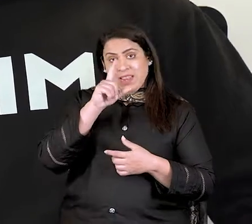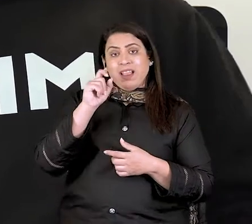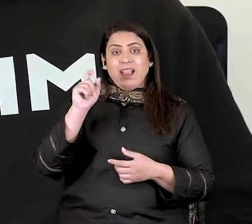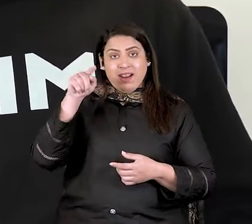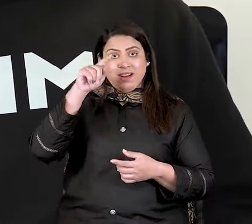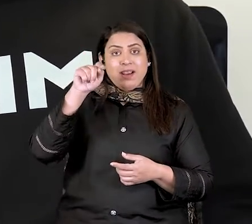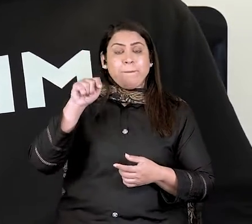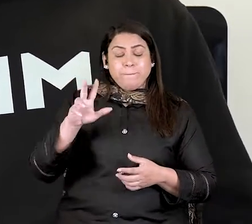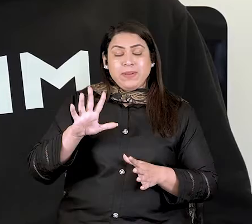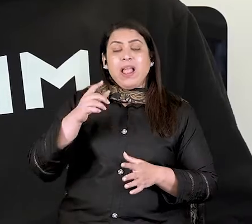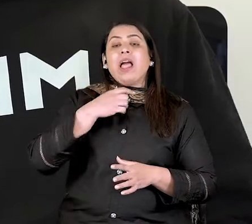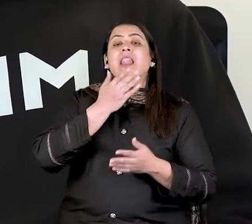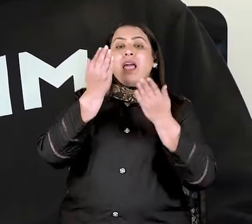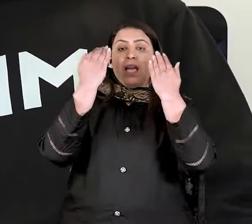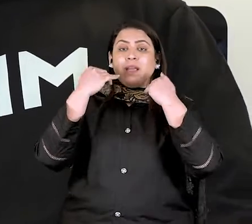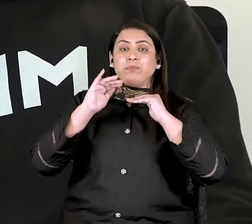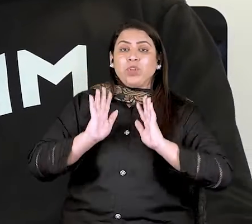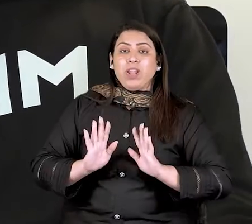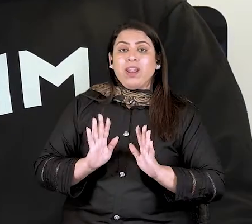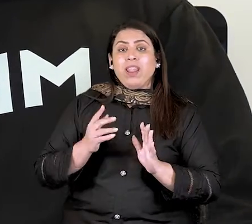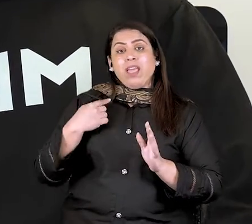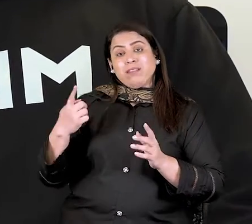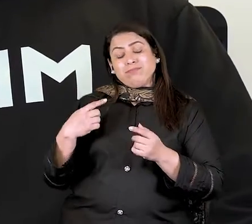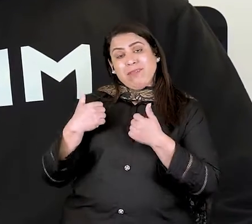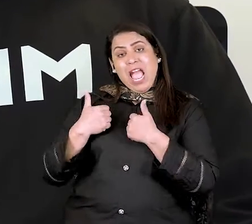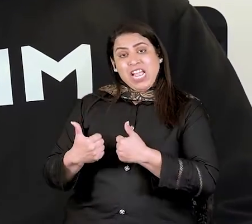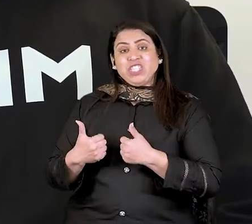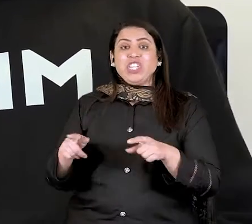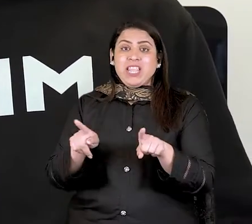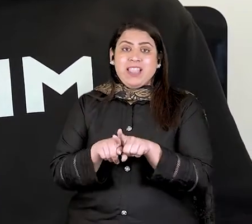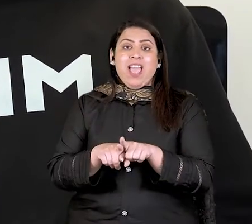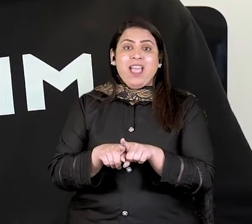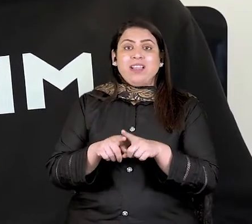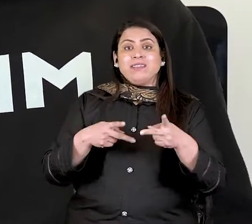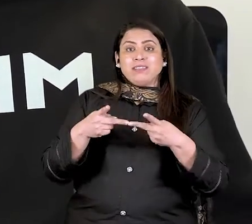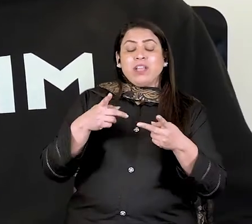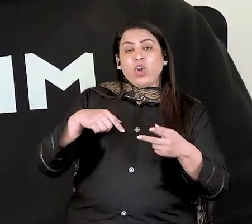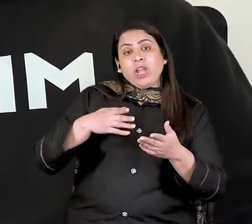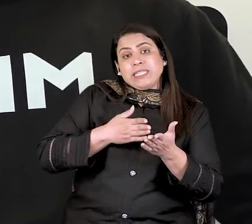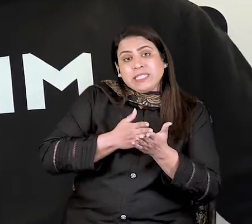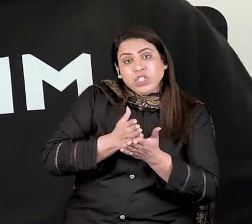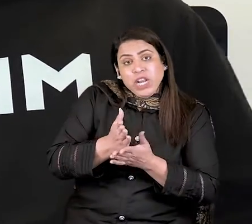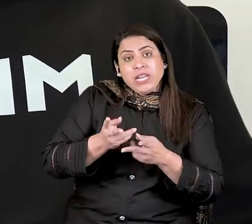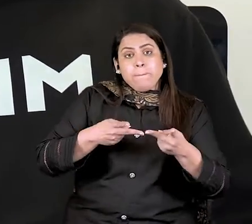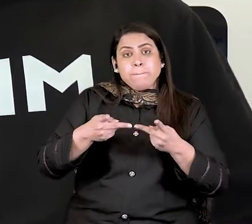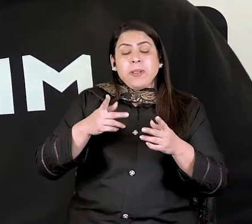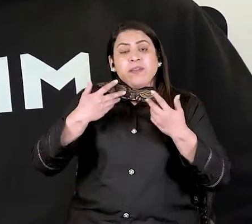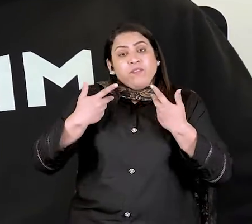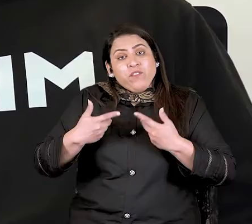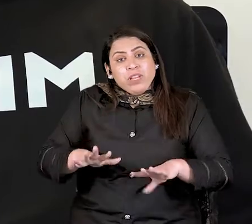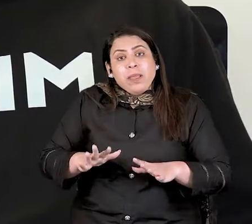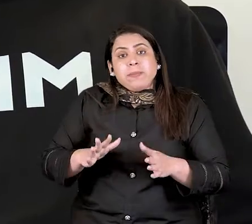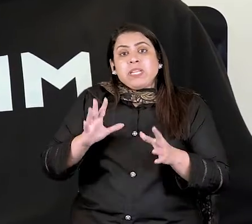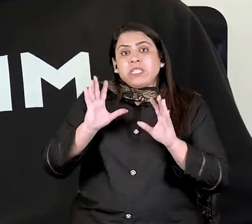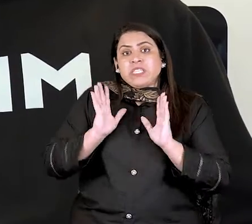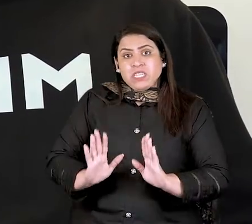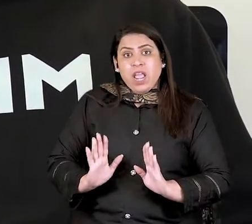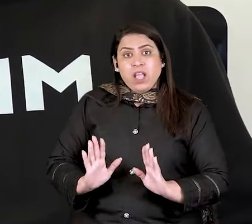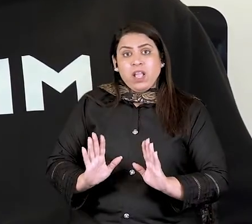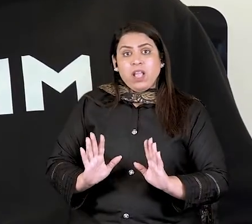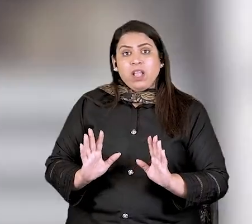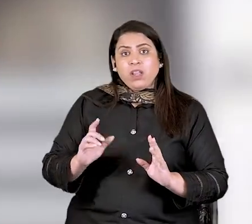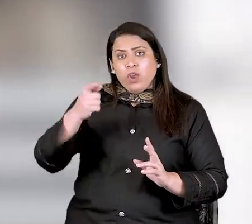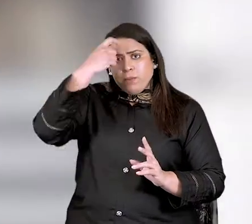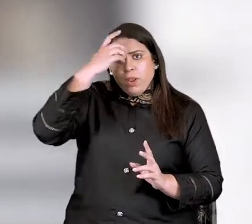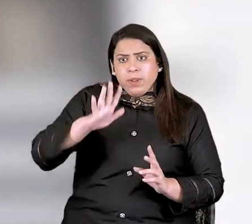make such a good combination well and as a easy. team. Together completely by nature. 100%. Alhamdulillah. By God. Alhamdulillah. By God. There's no denying that. And